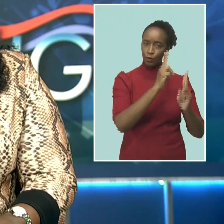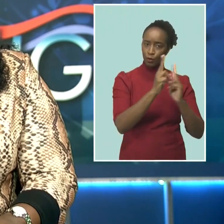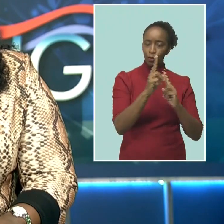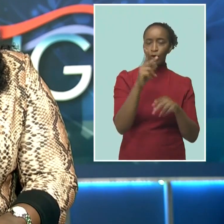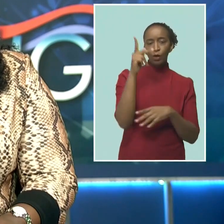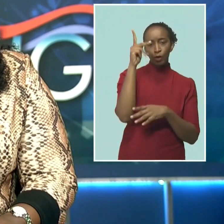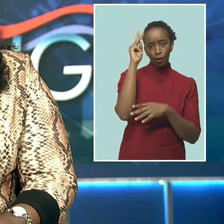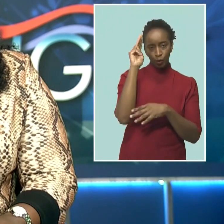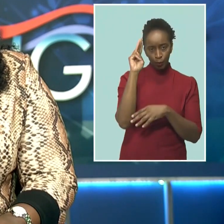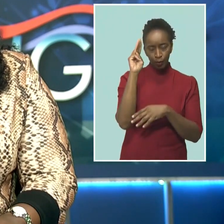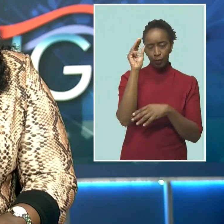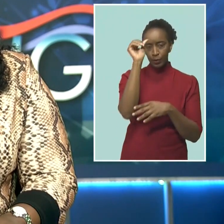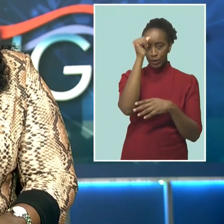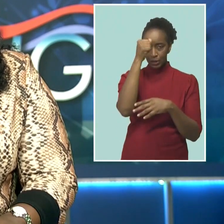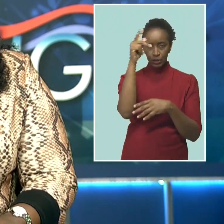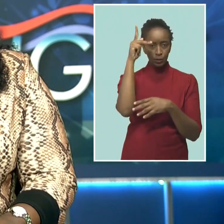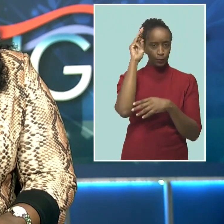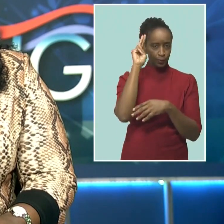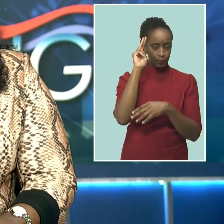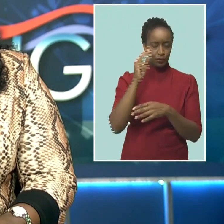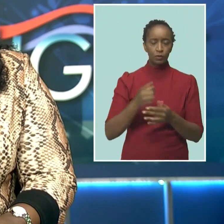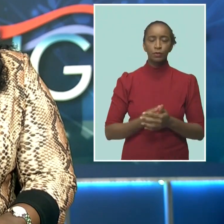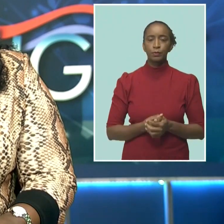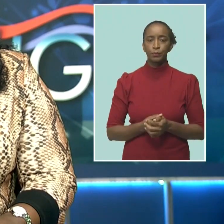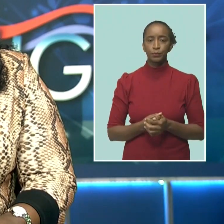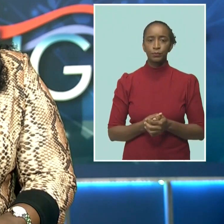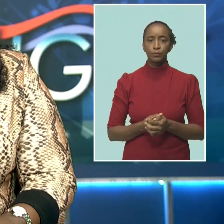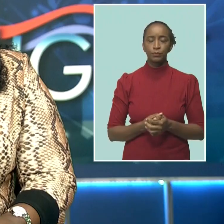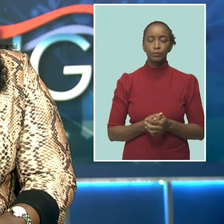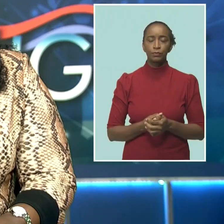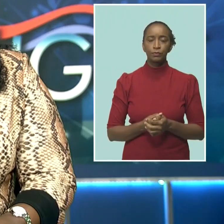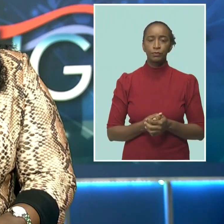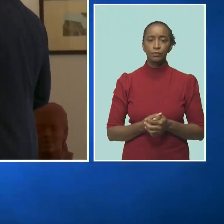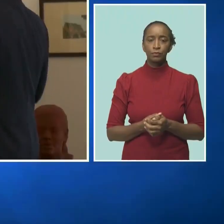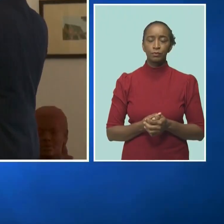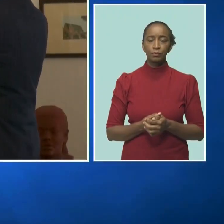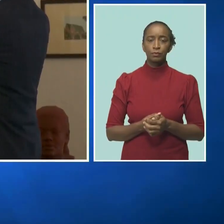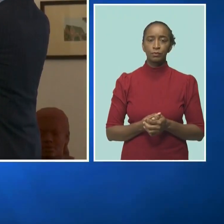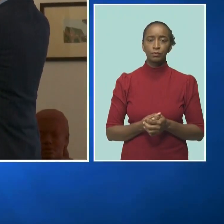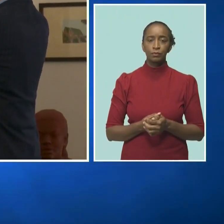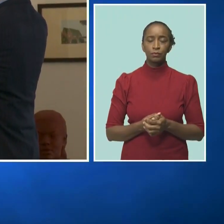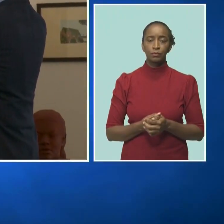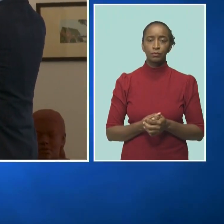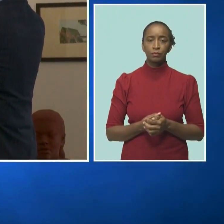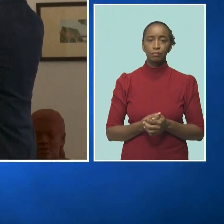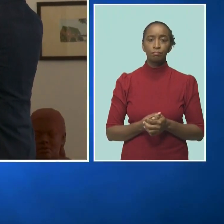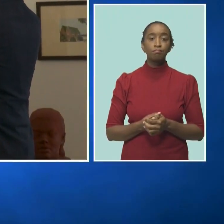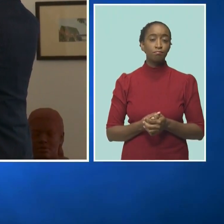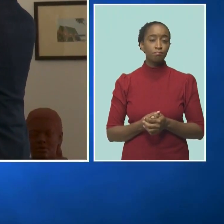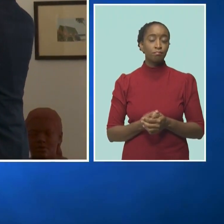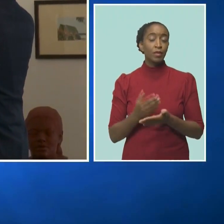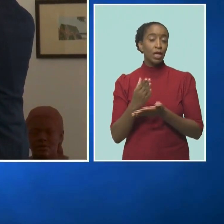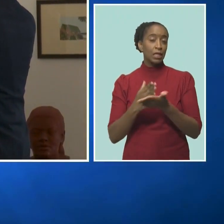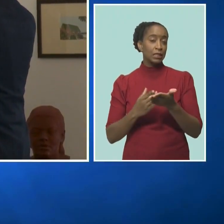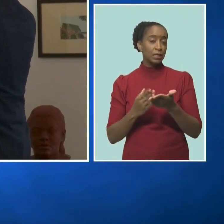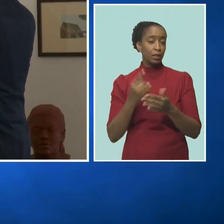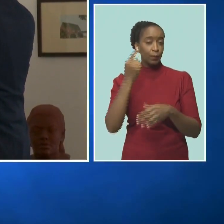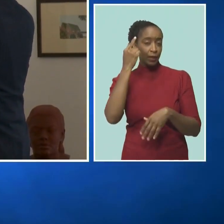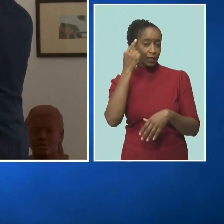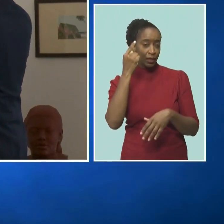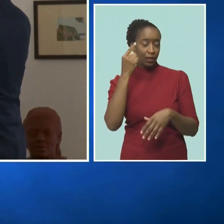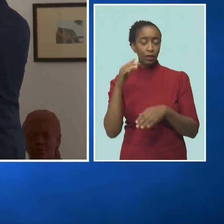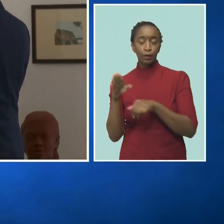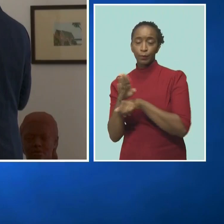Freedom. Rachel Agard was there and files this report. There's a view partnerships with India are